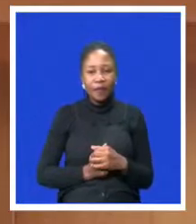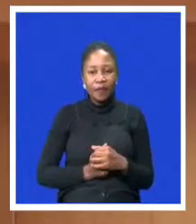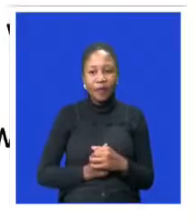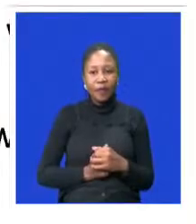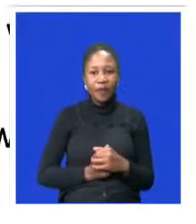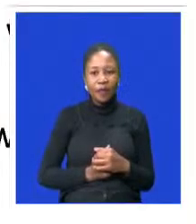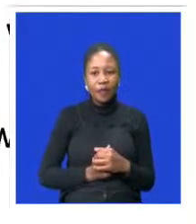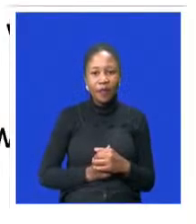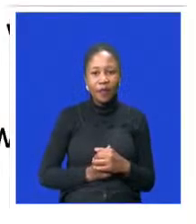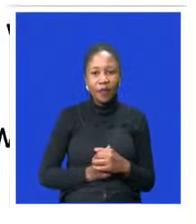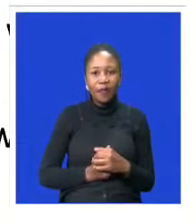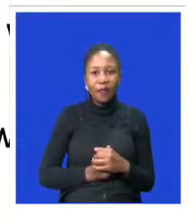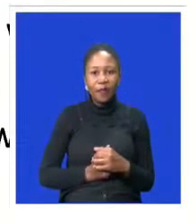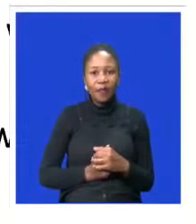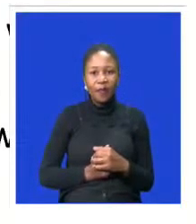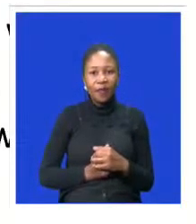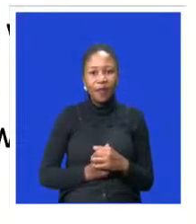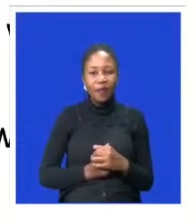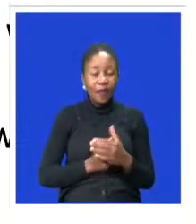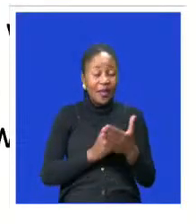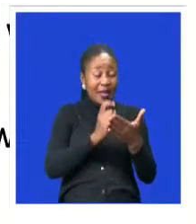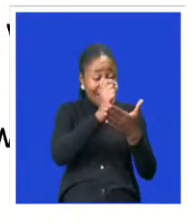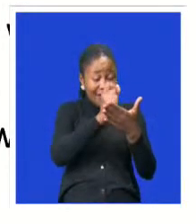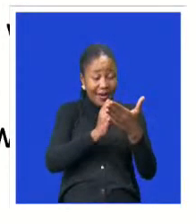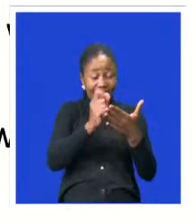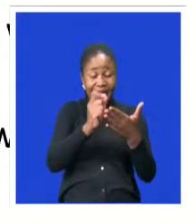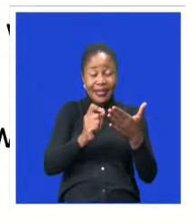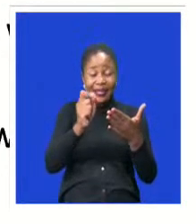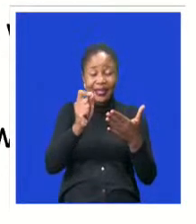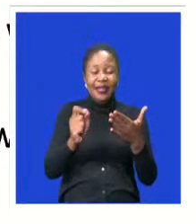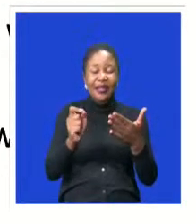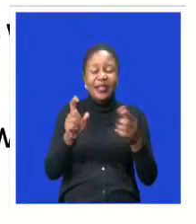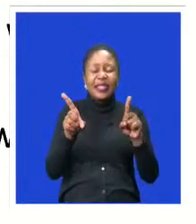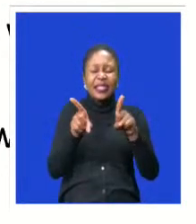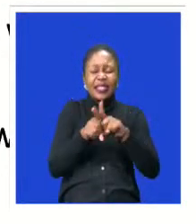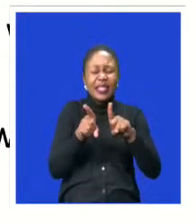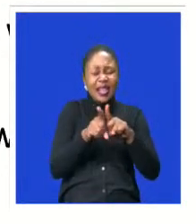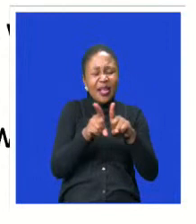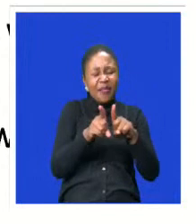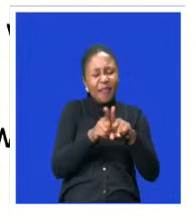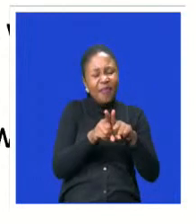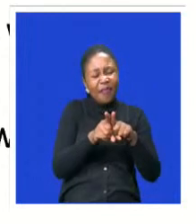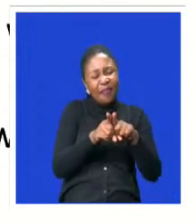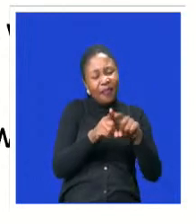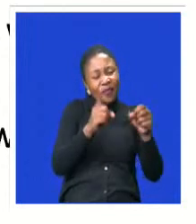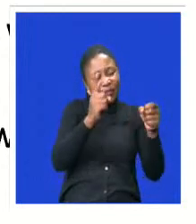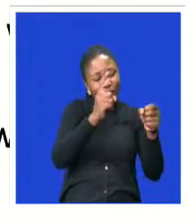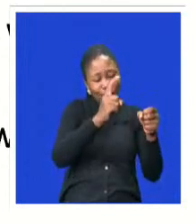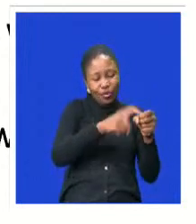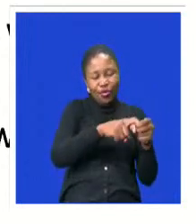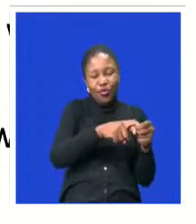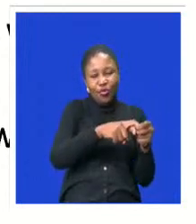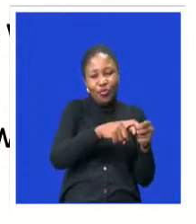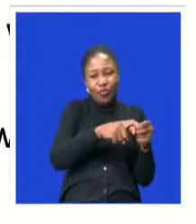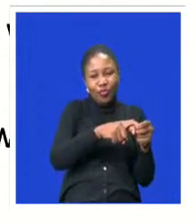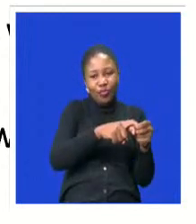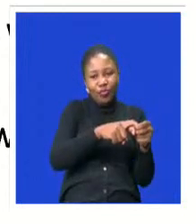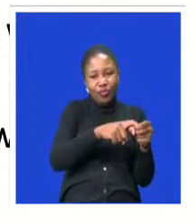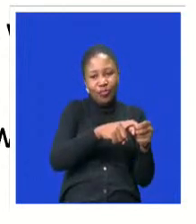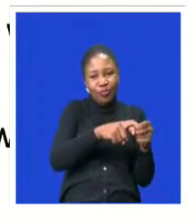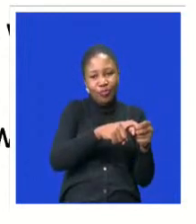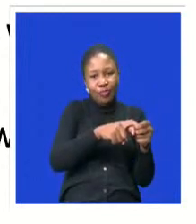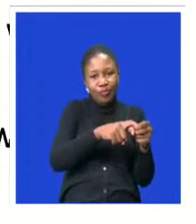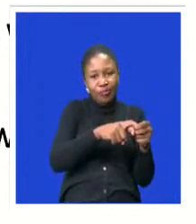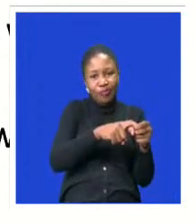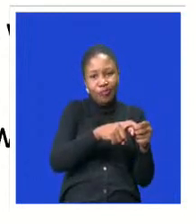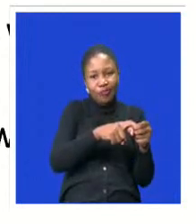Writing also connects easily as we have to take out, connects easily with writing